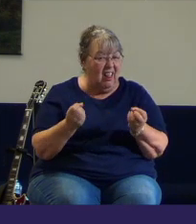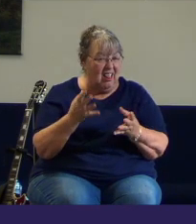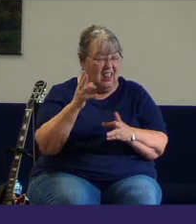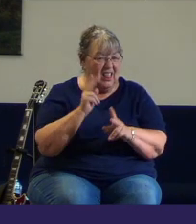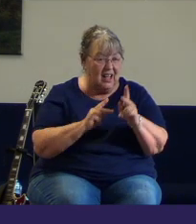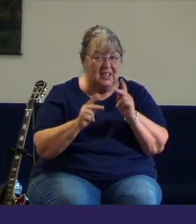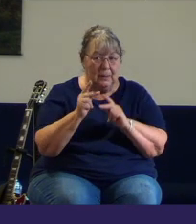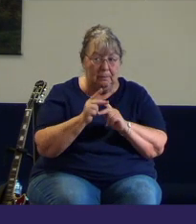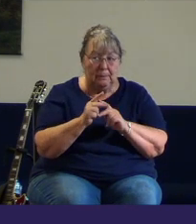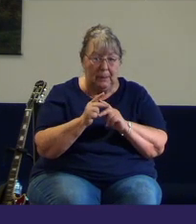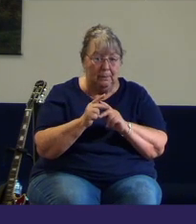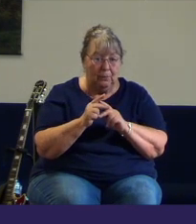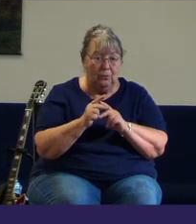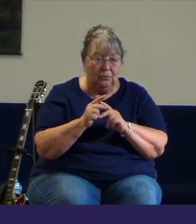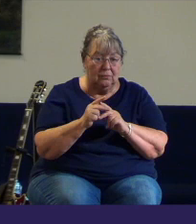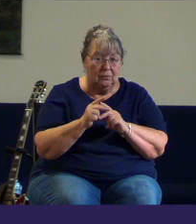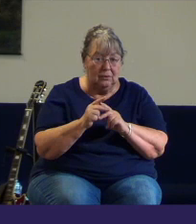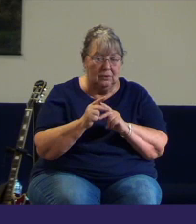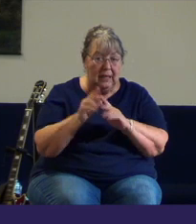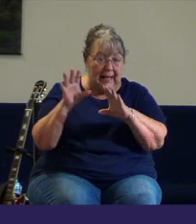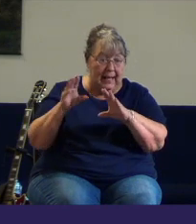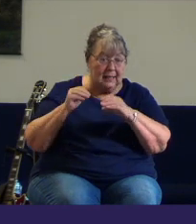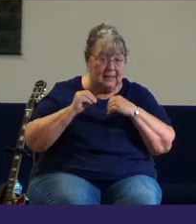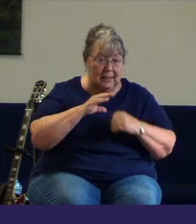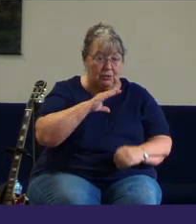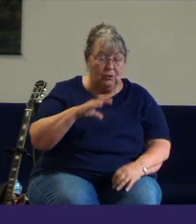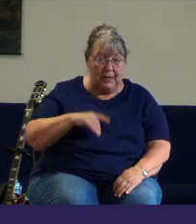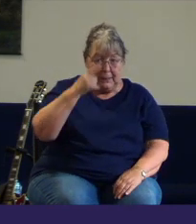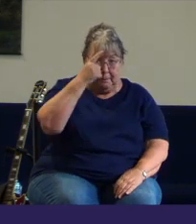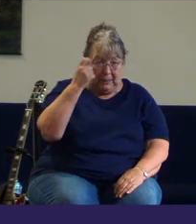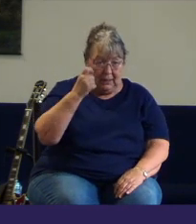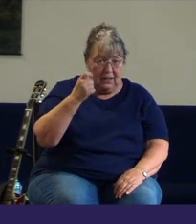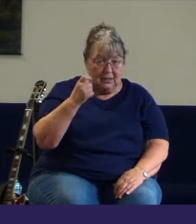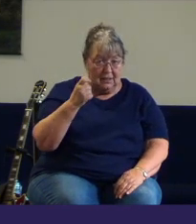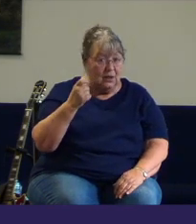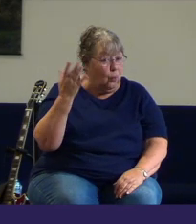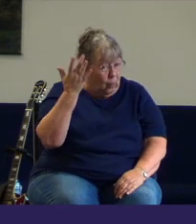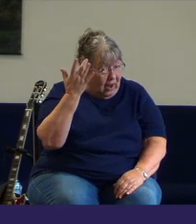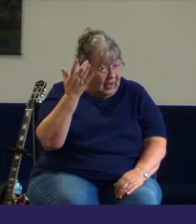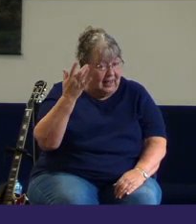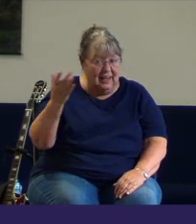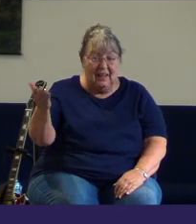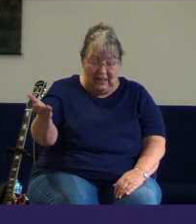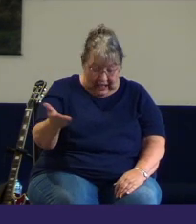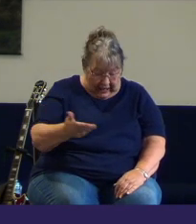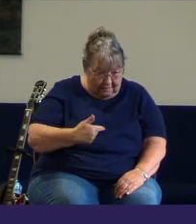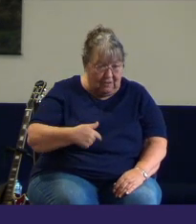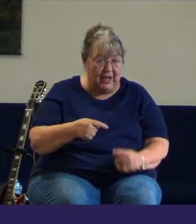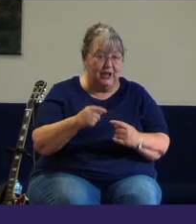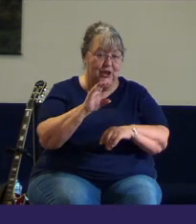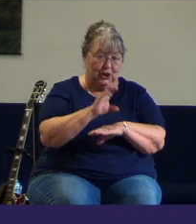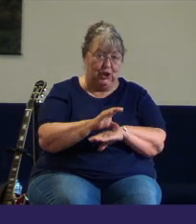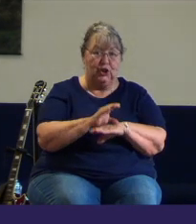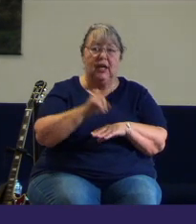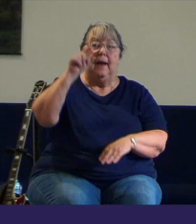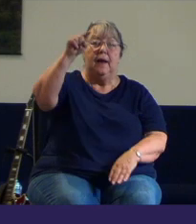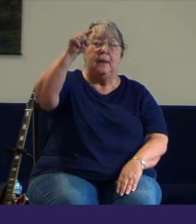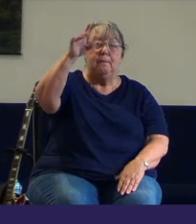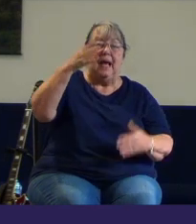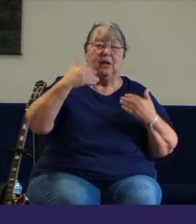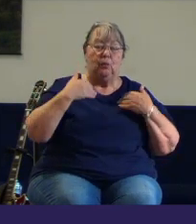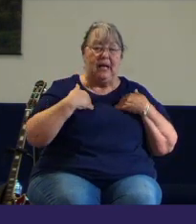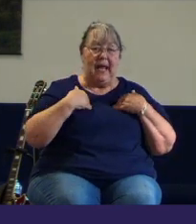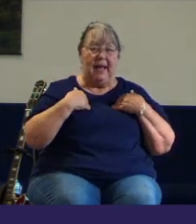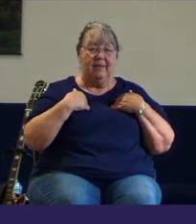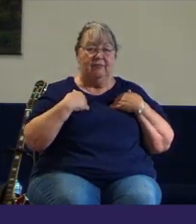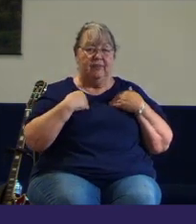they've been invited to church. Inviting people to church is so important. So we give out that. We have in the back, we have little